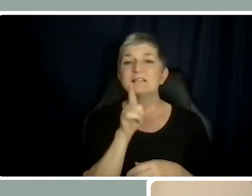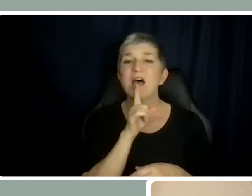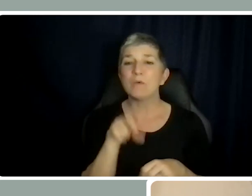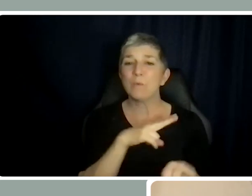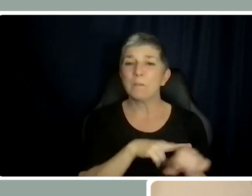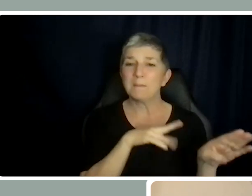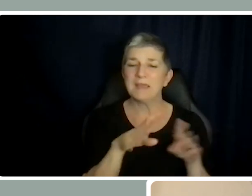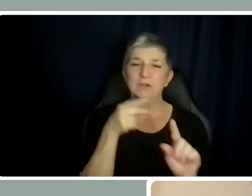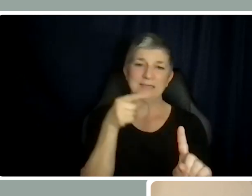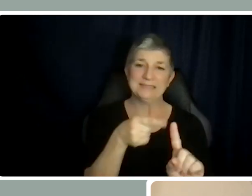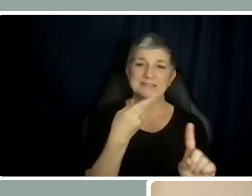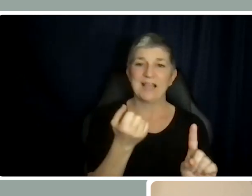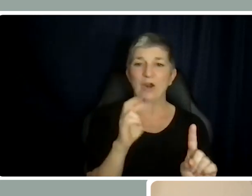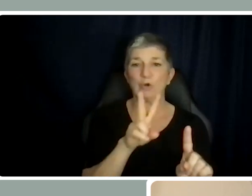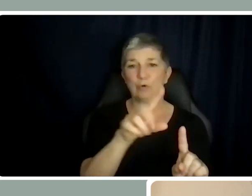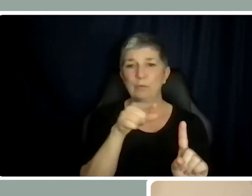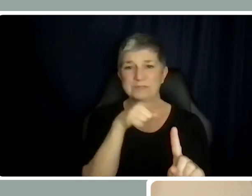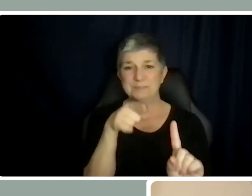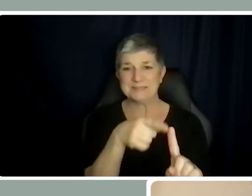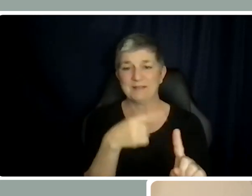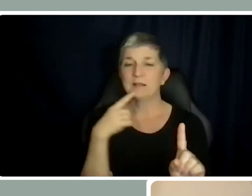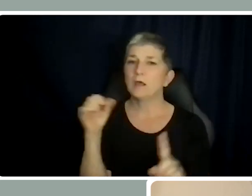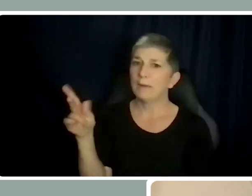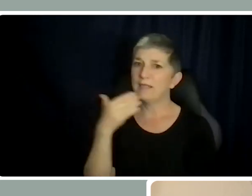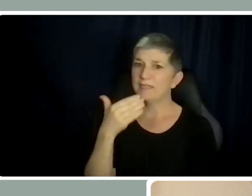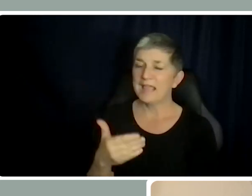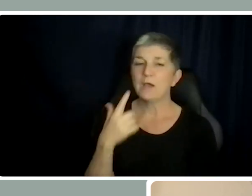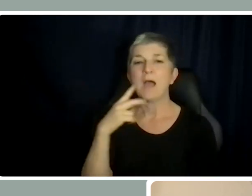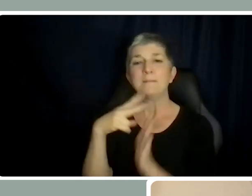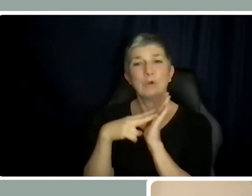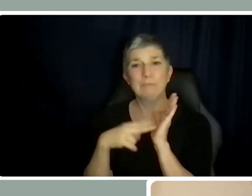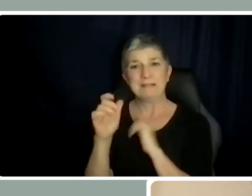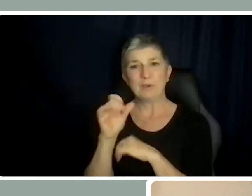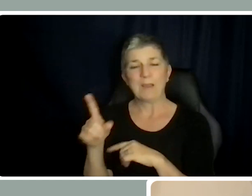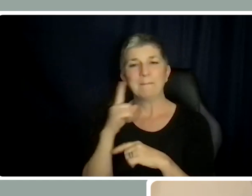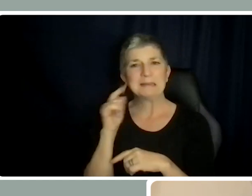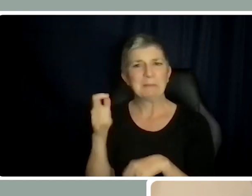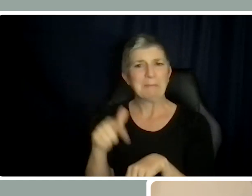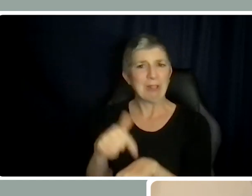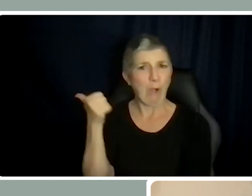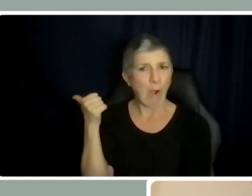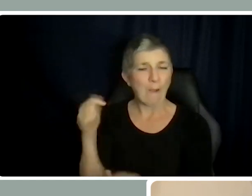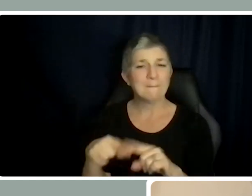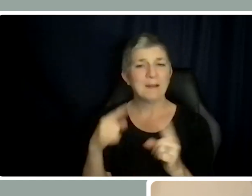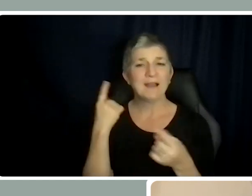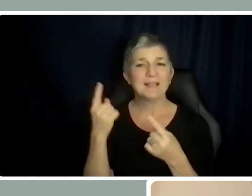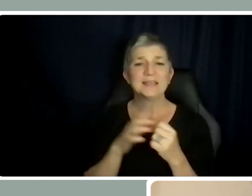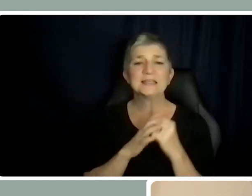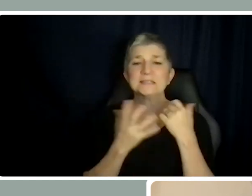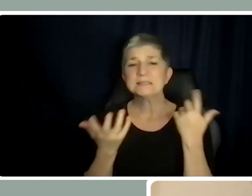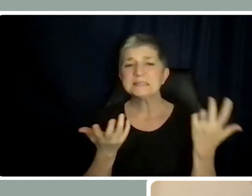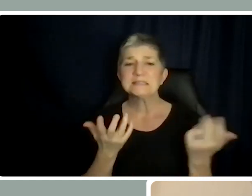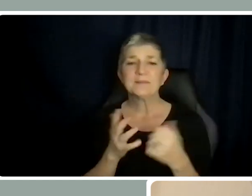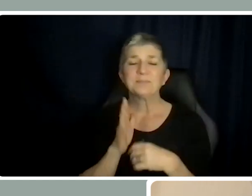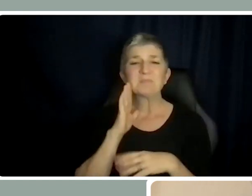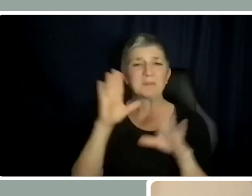HER2 specifically. Great, thank you. So I'm going to read this question because it's a little bit long, but I think it'll